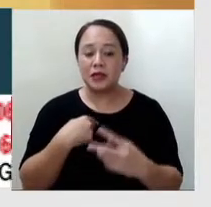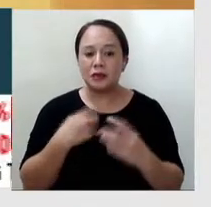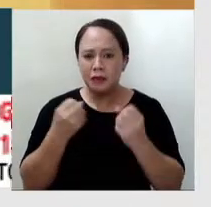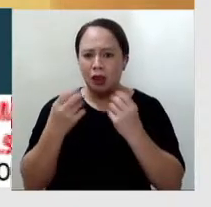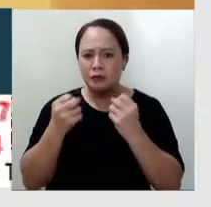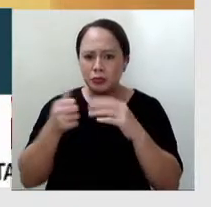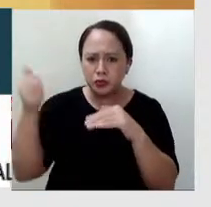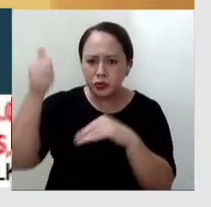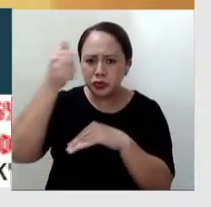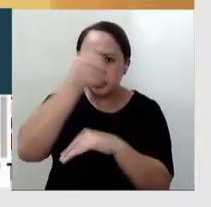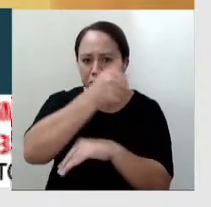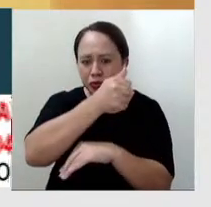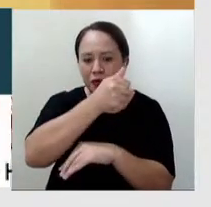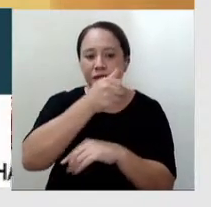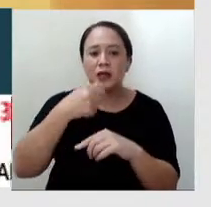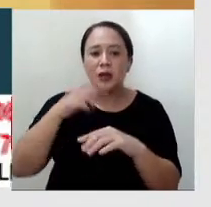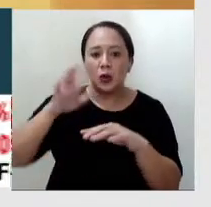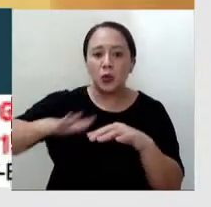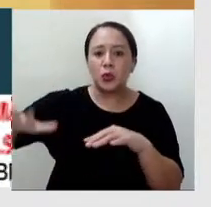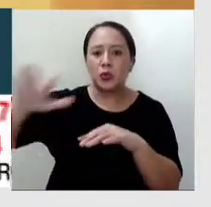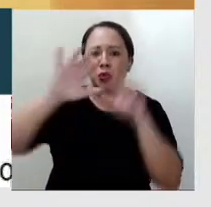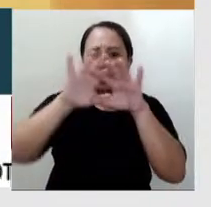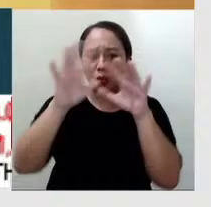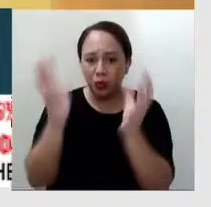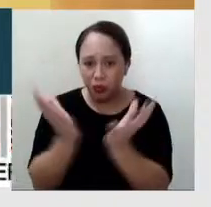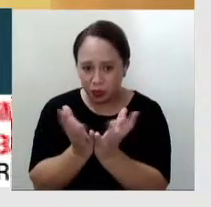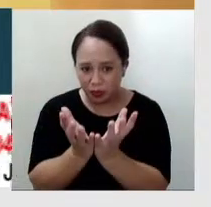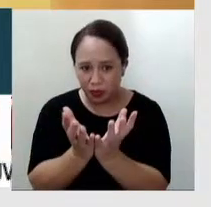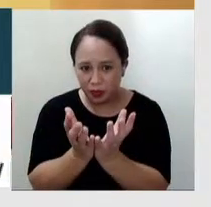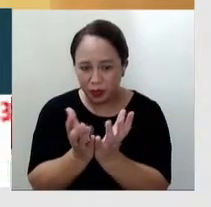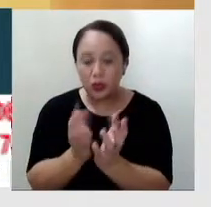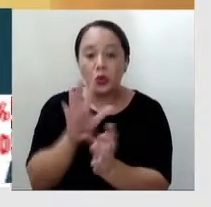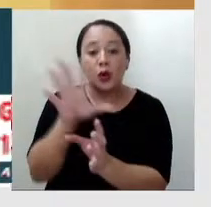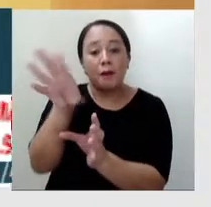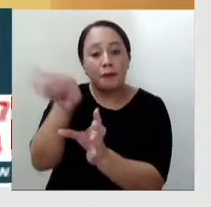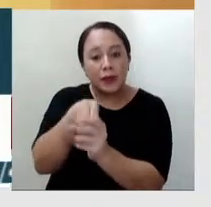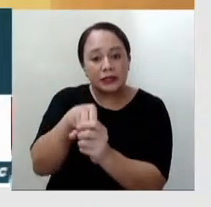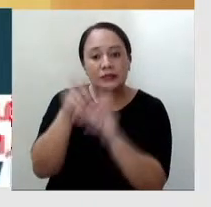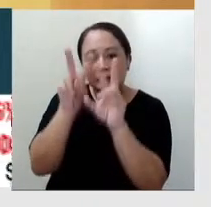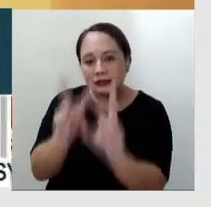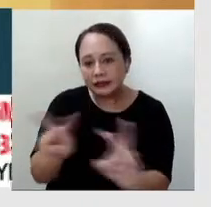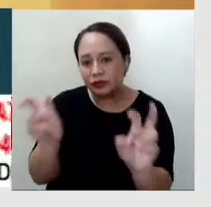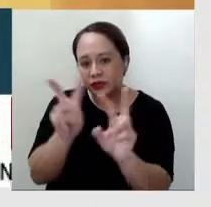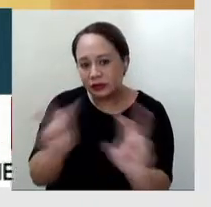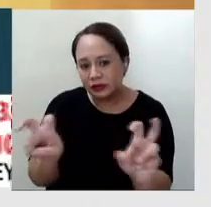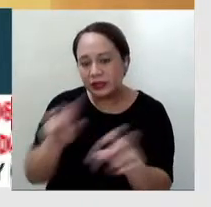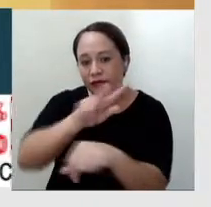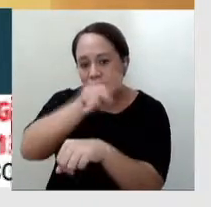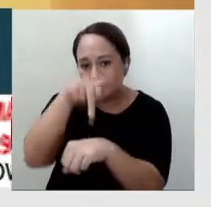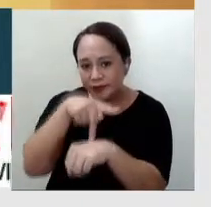commissioners around the globe who are participating in Investigate PH.